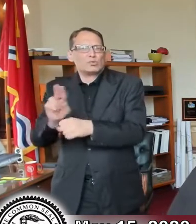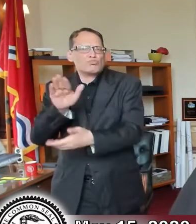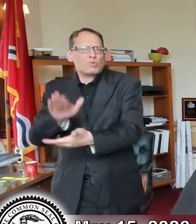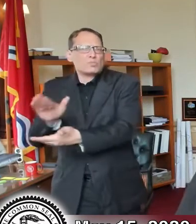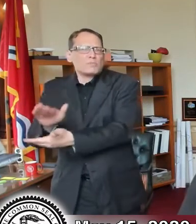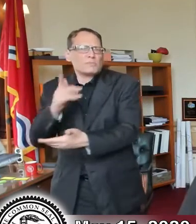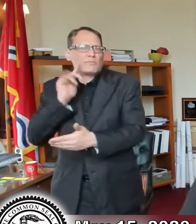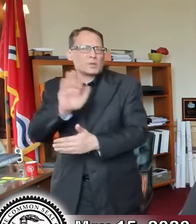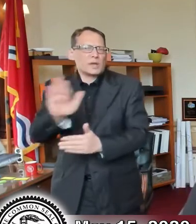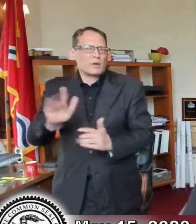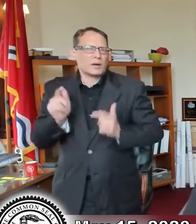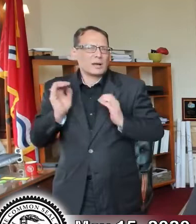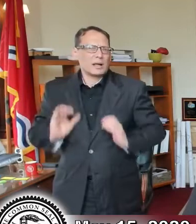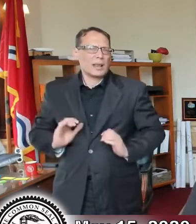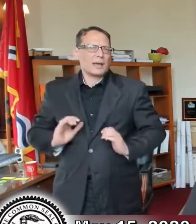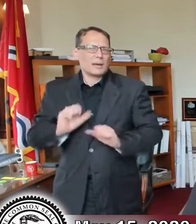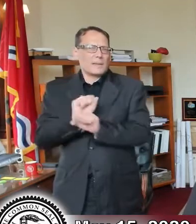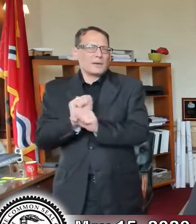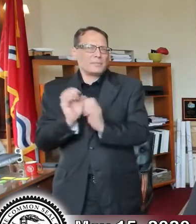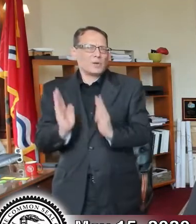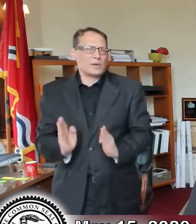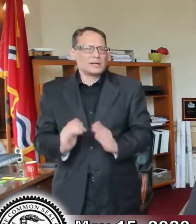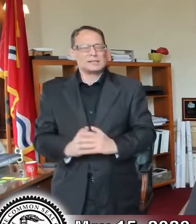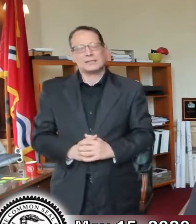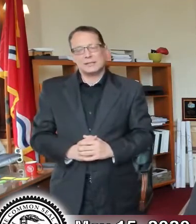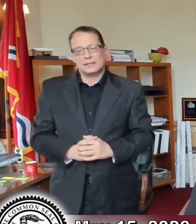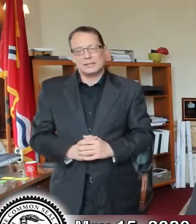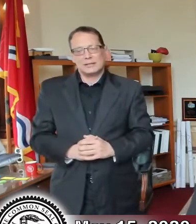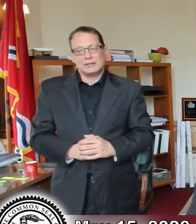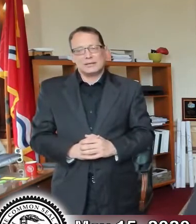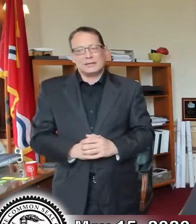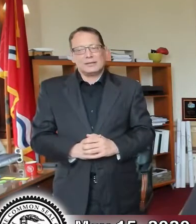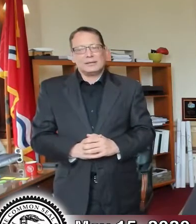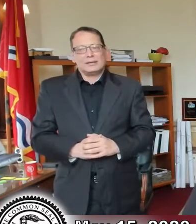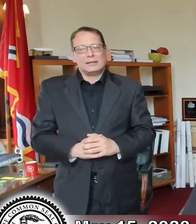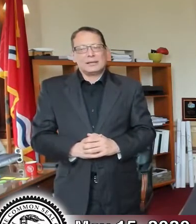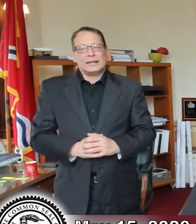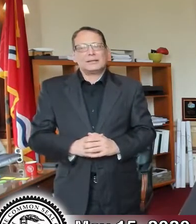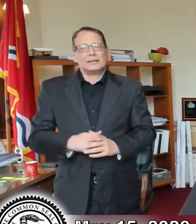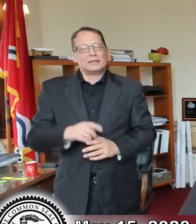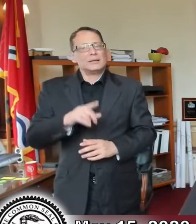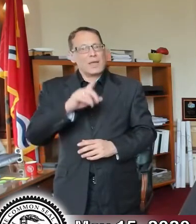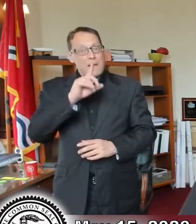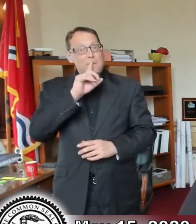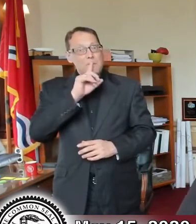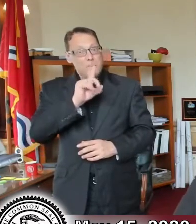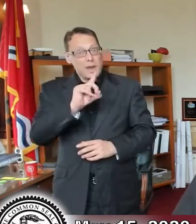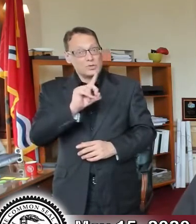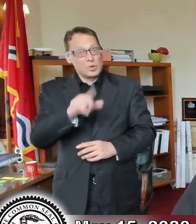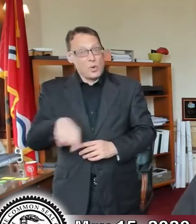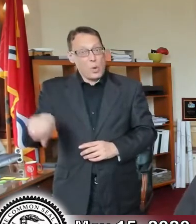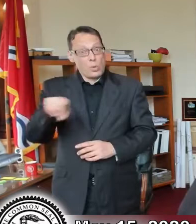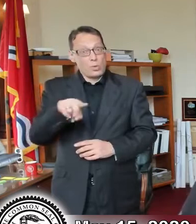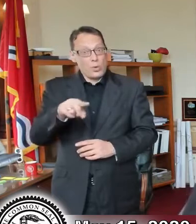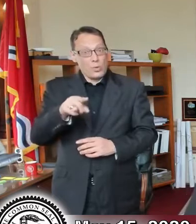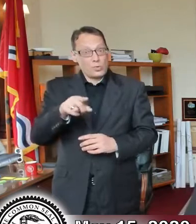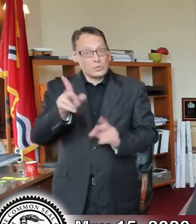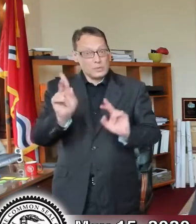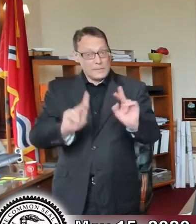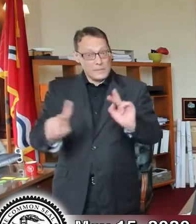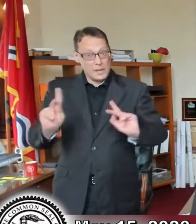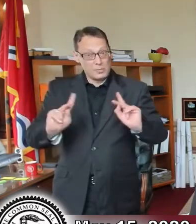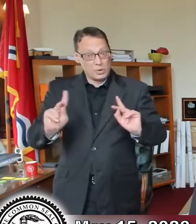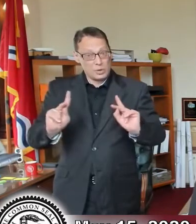clients and for their employees. So trying to make sure that those individuals have,